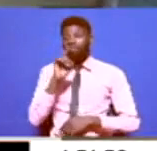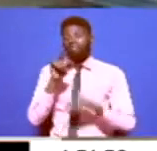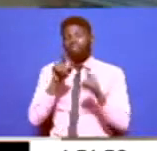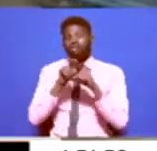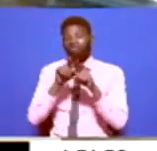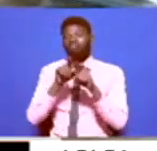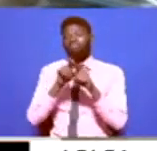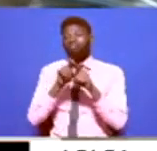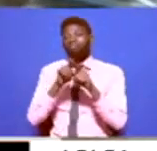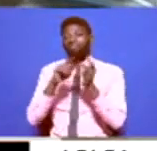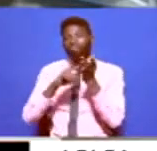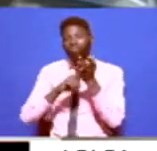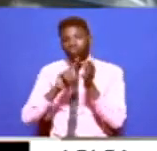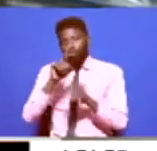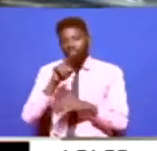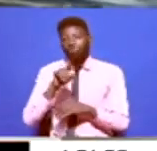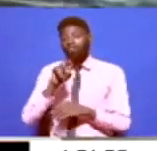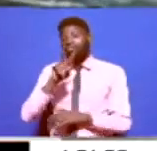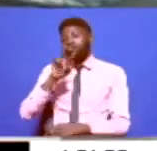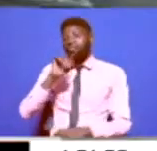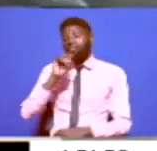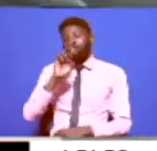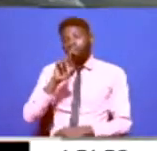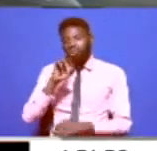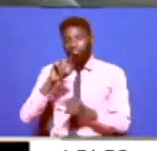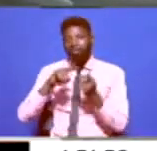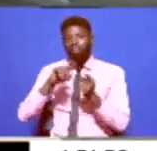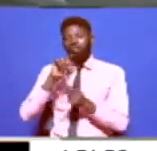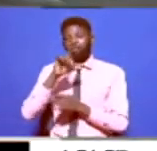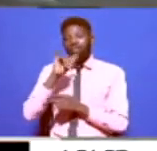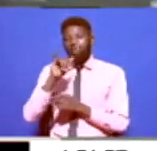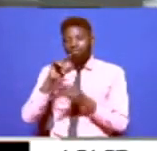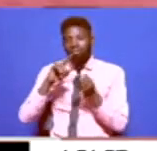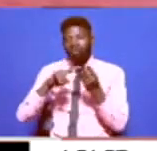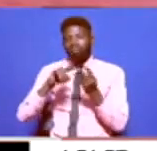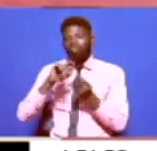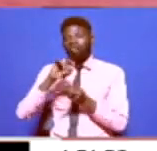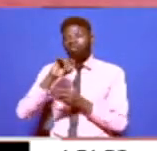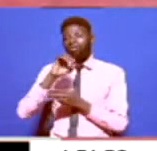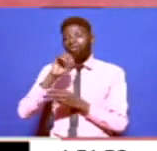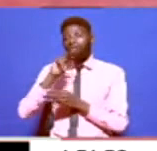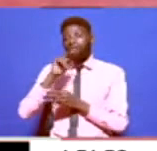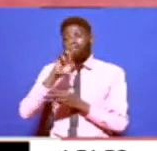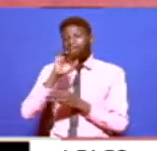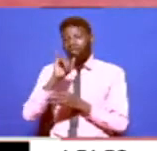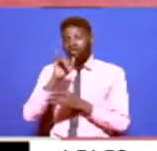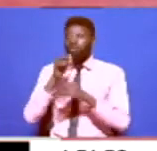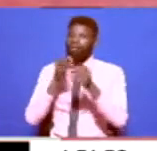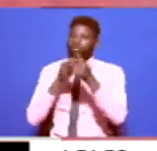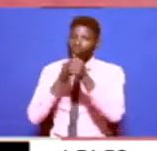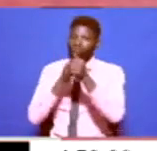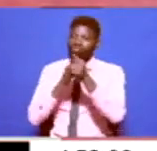Koth, Elia Joey and Christine Ongare will lead Kenya's medal hunt at the championship.